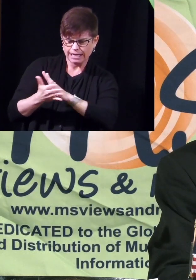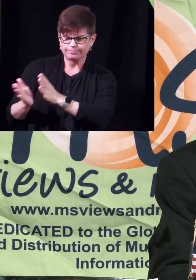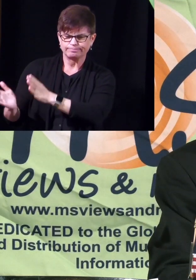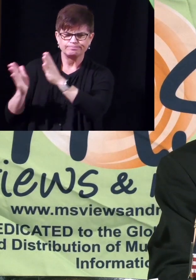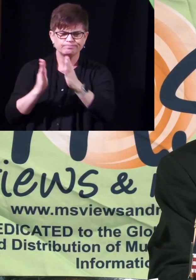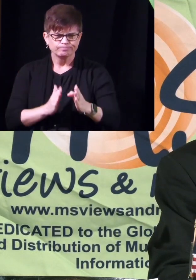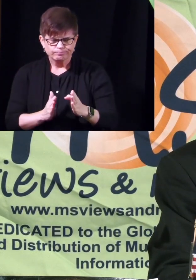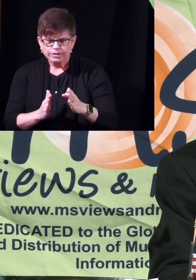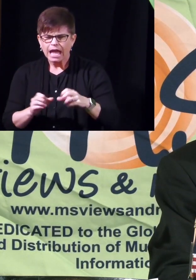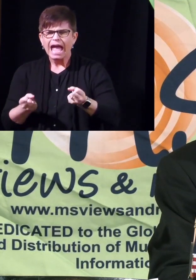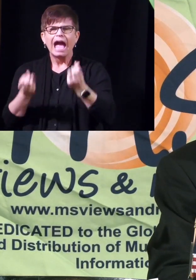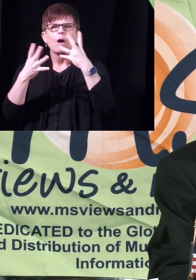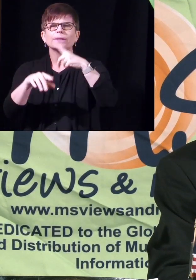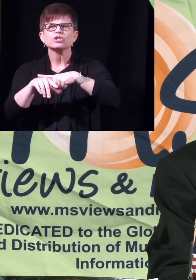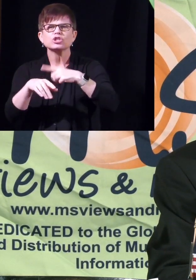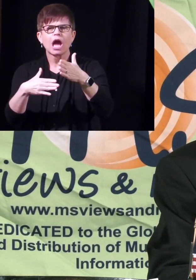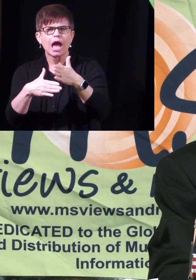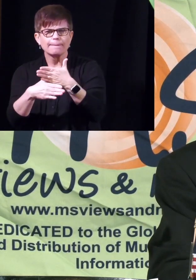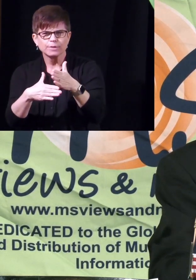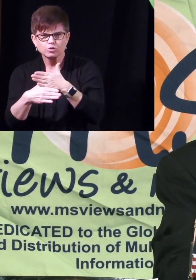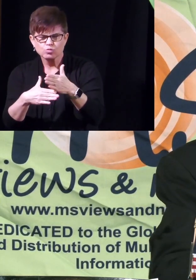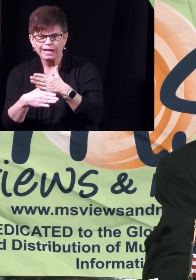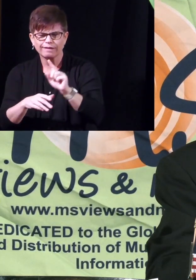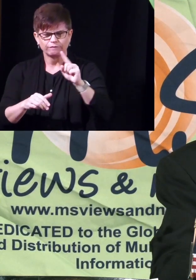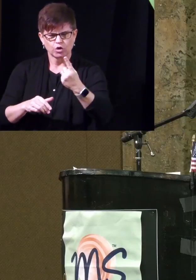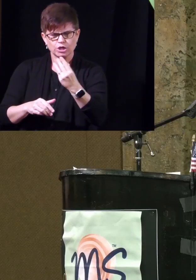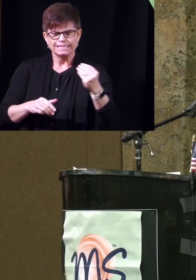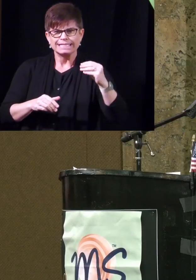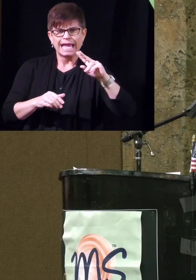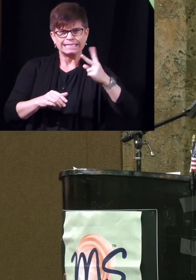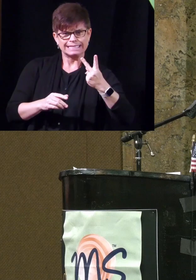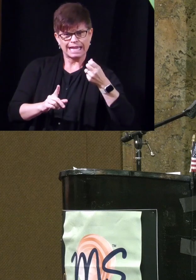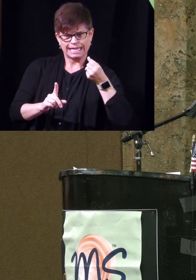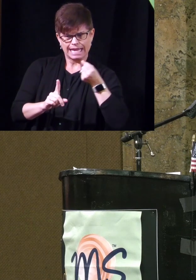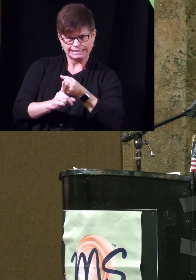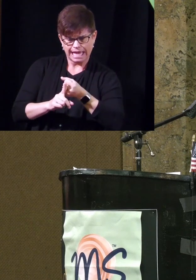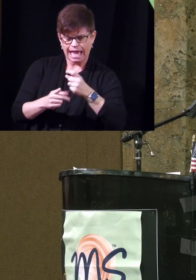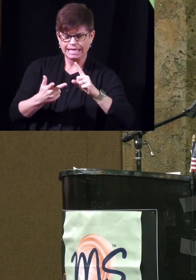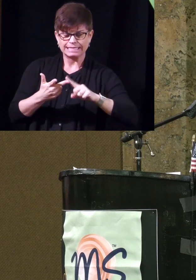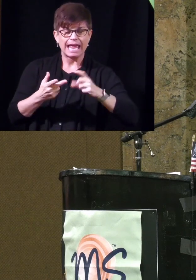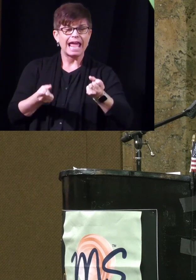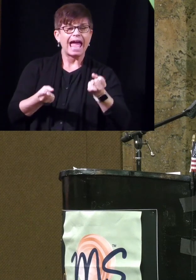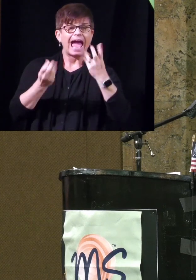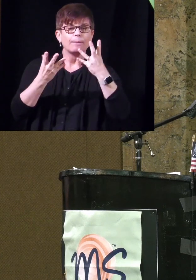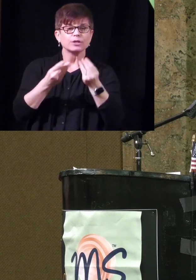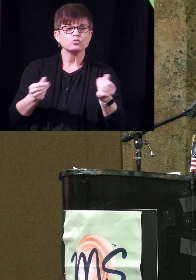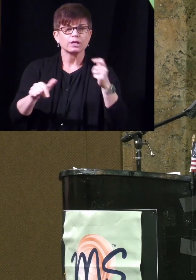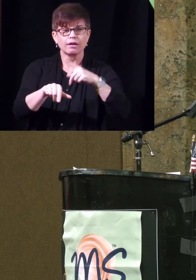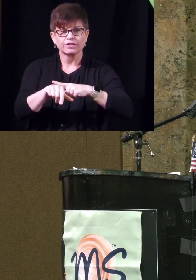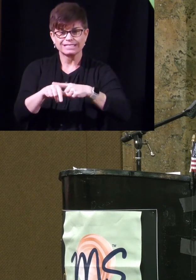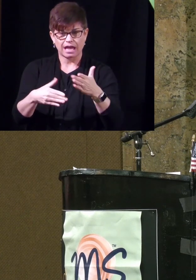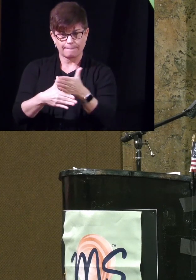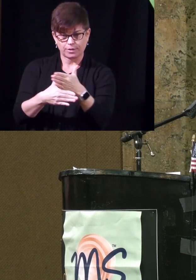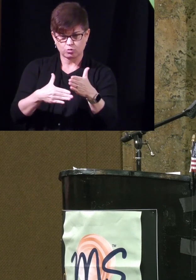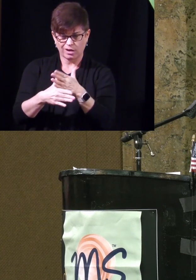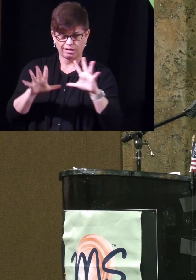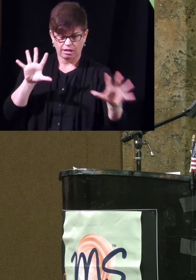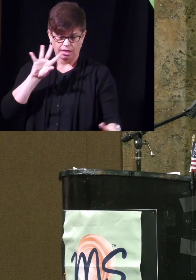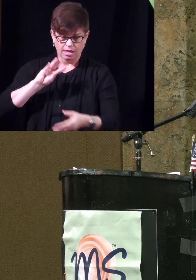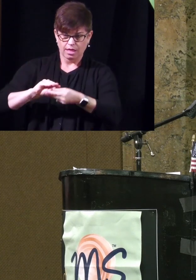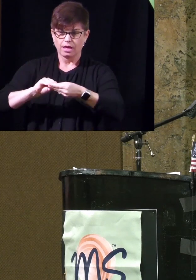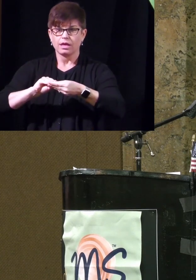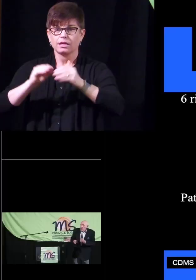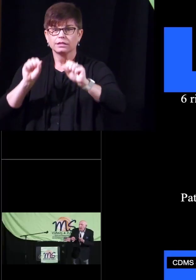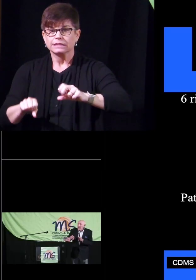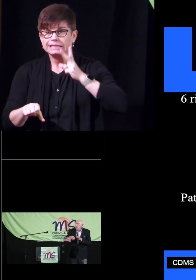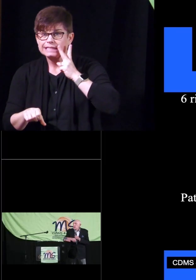attack? What is the frequency of the attacks? And how much recovery is there between attacks? So all these things, we put these together and we can say that